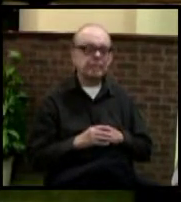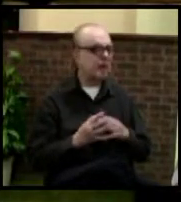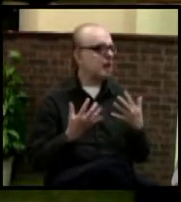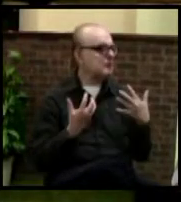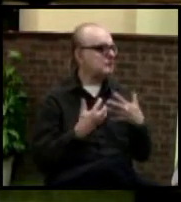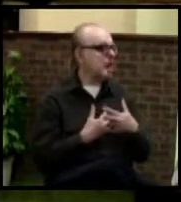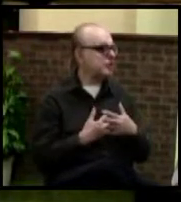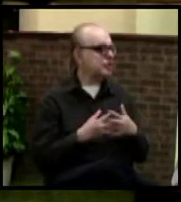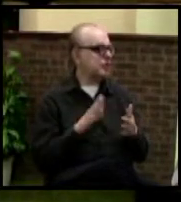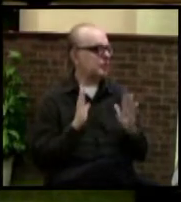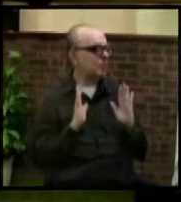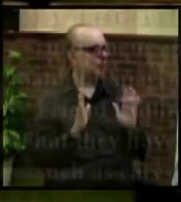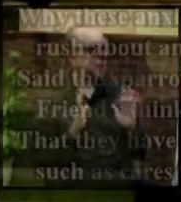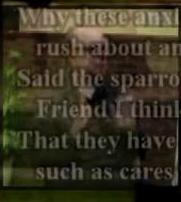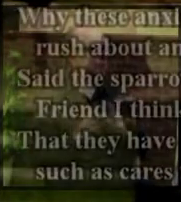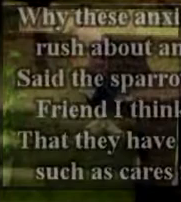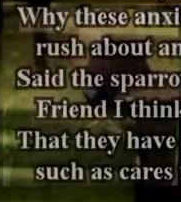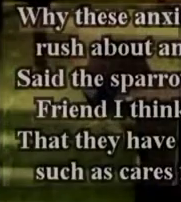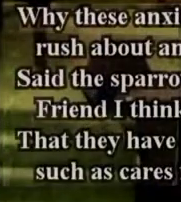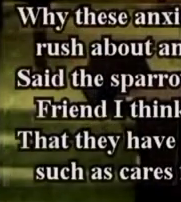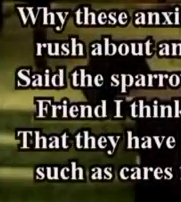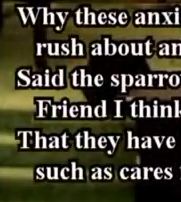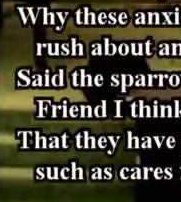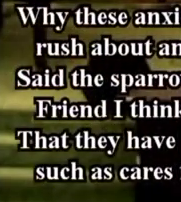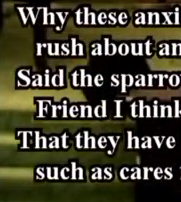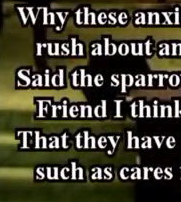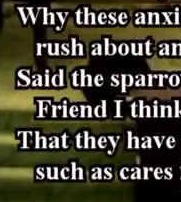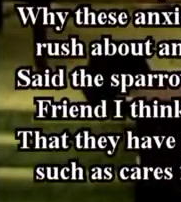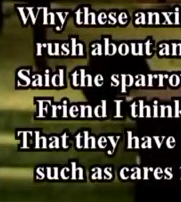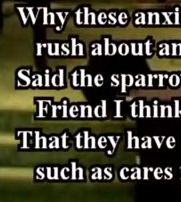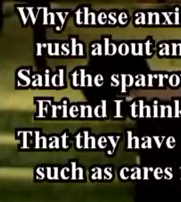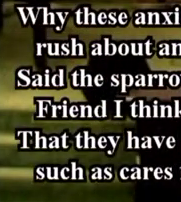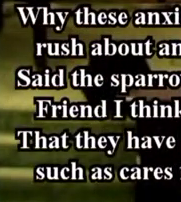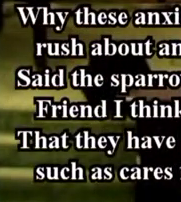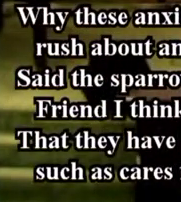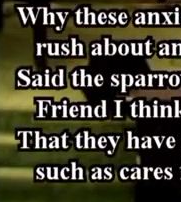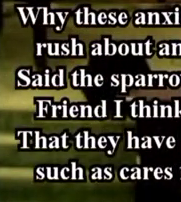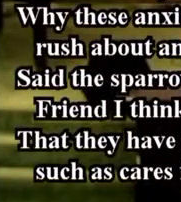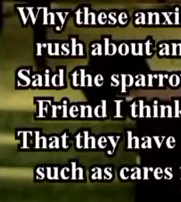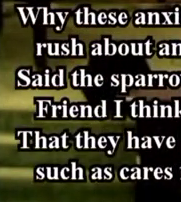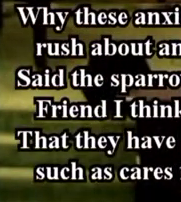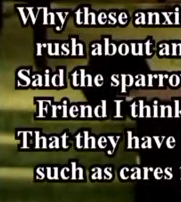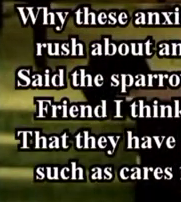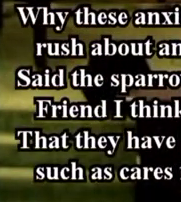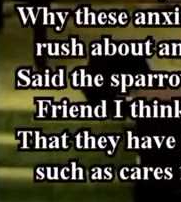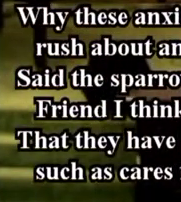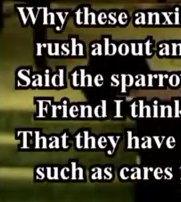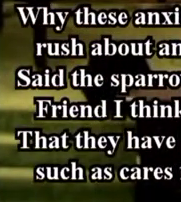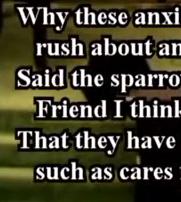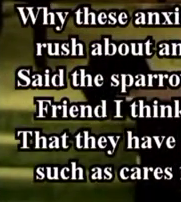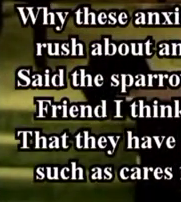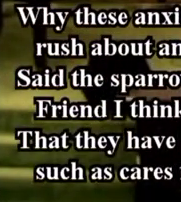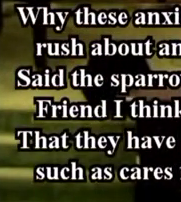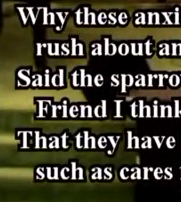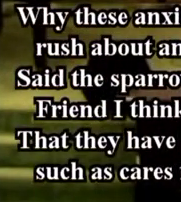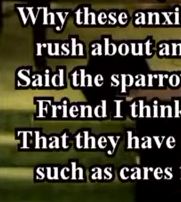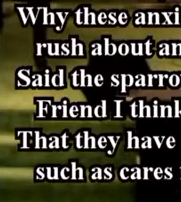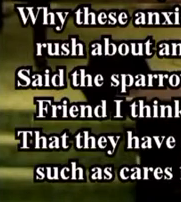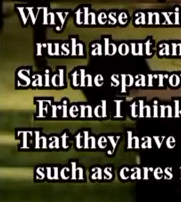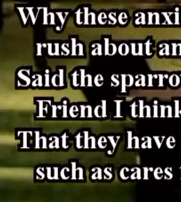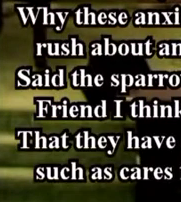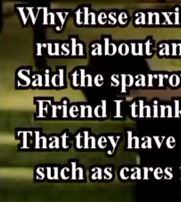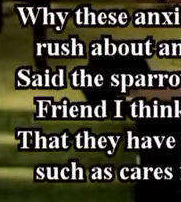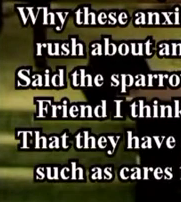fits it real well. It said the robin to the sparrow, I should really like to